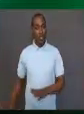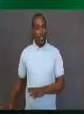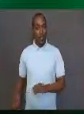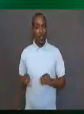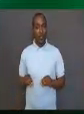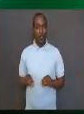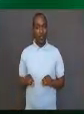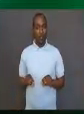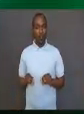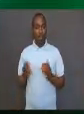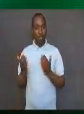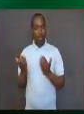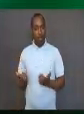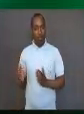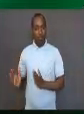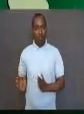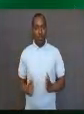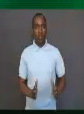Students, let's get ready.